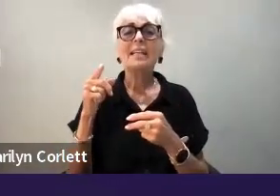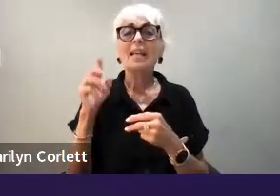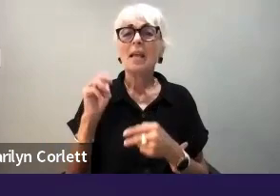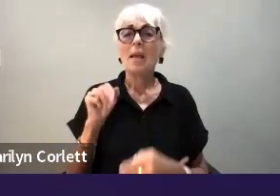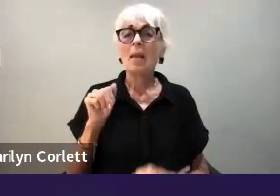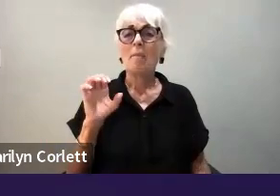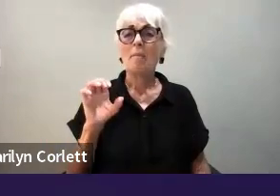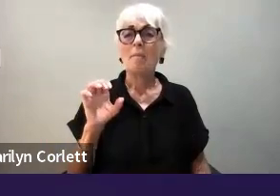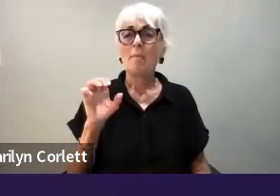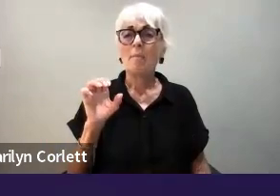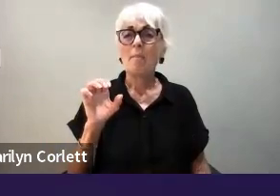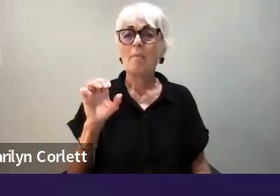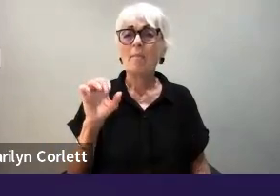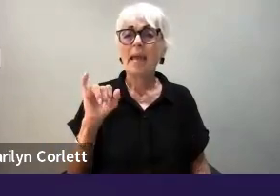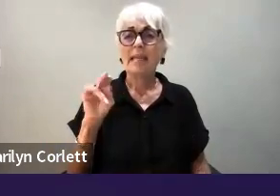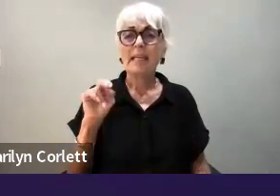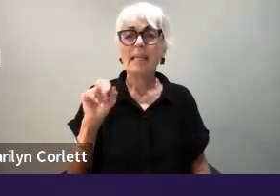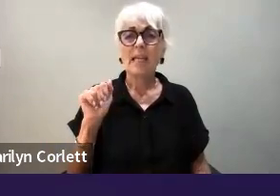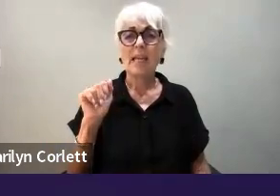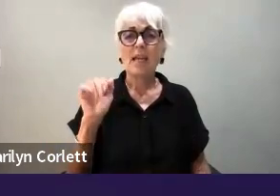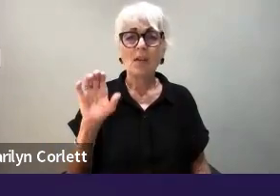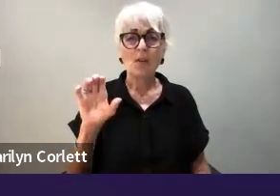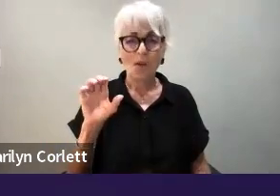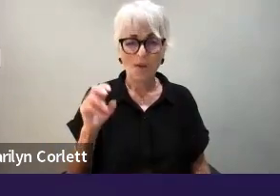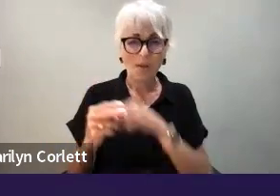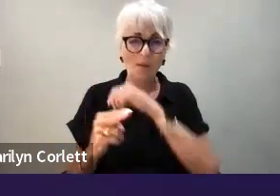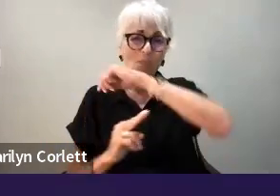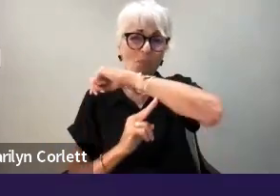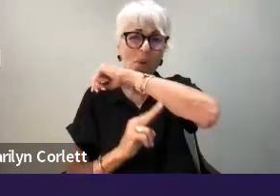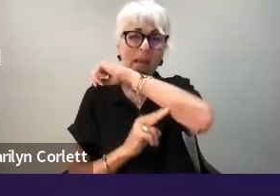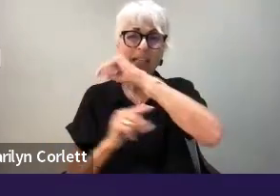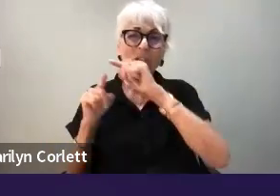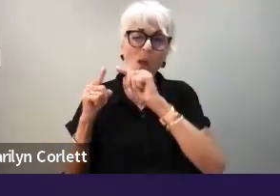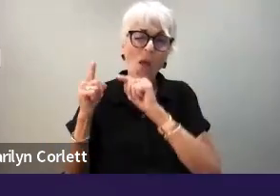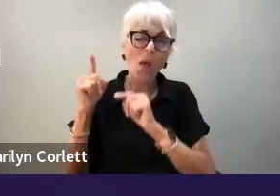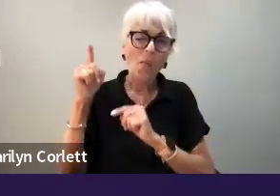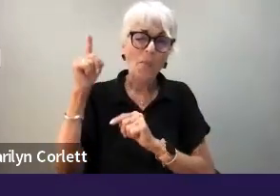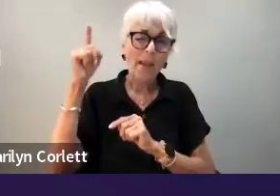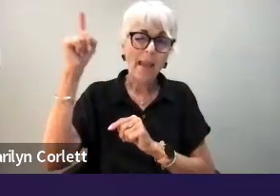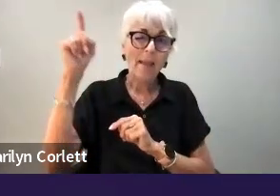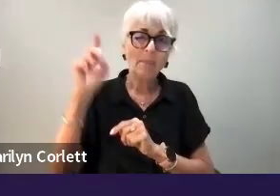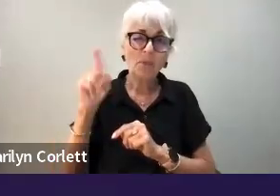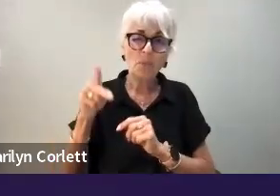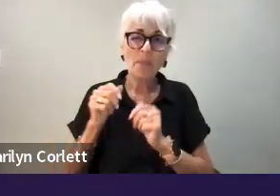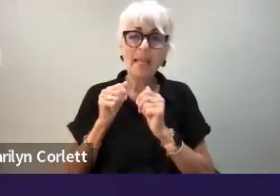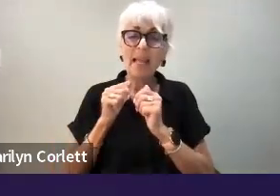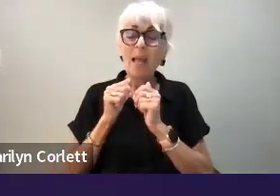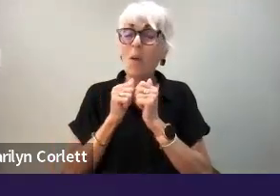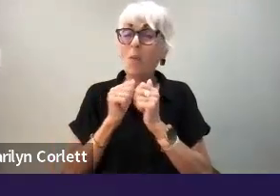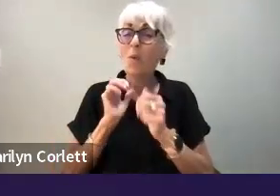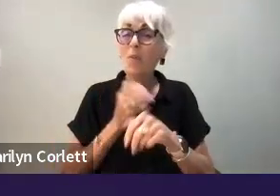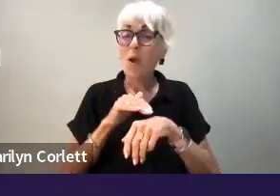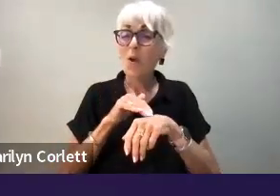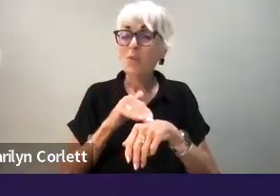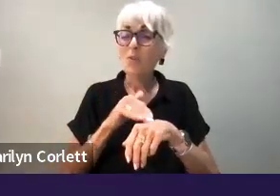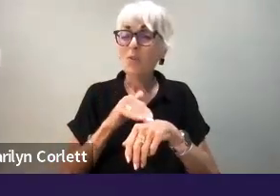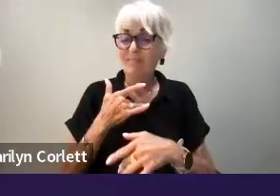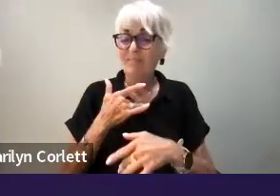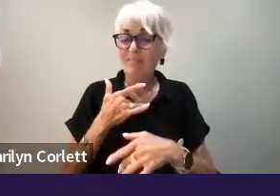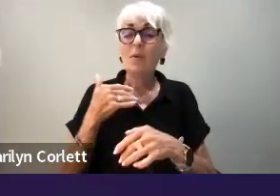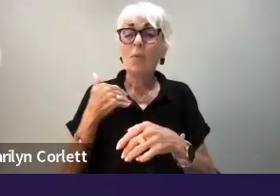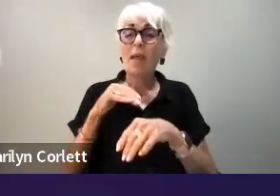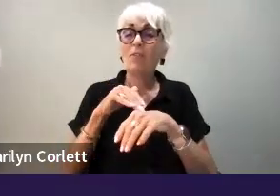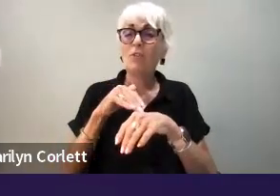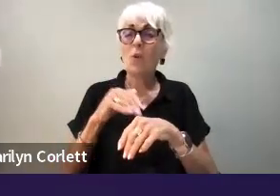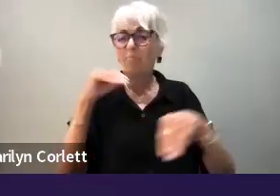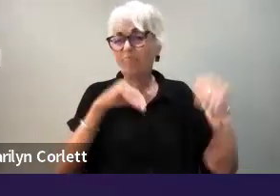Mackinac Bridge. We travel all the way up to the UP, normally with our trailer. If I'm going up there, we have the trailer loaded